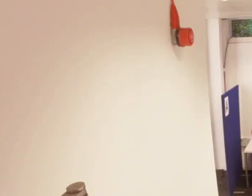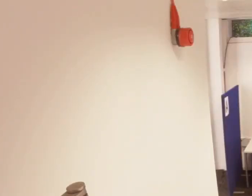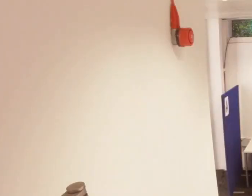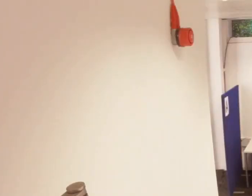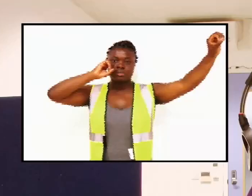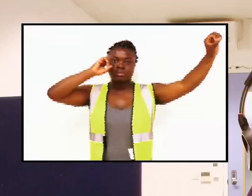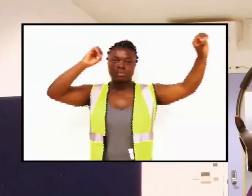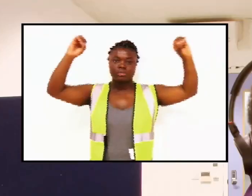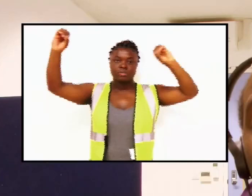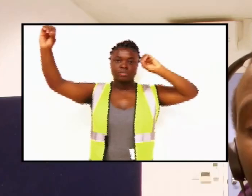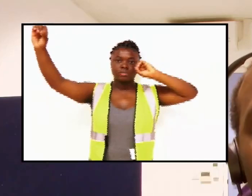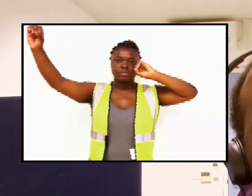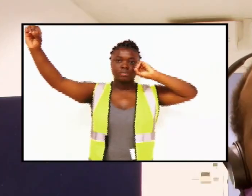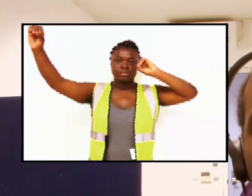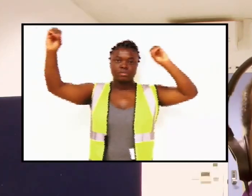head height.